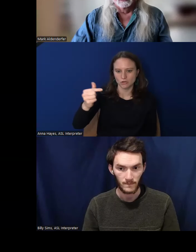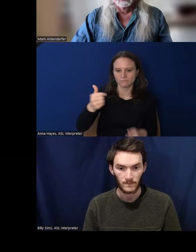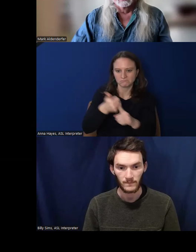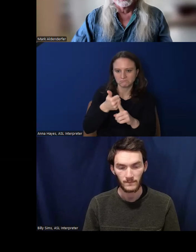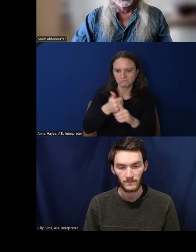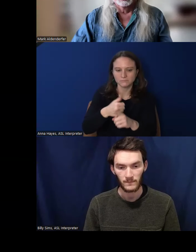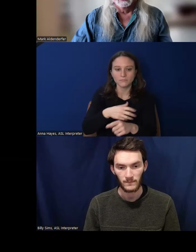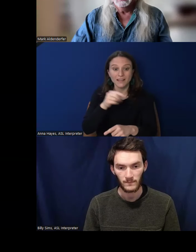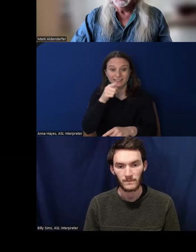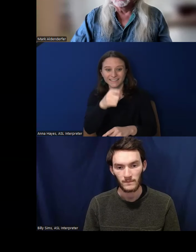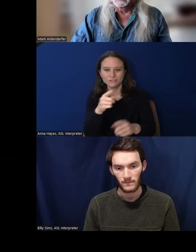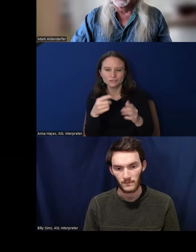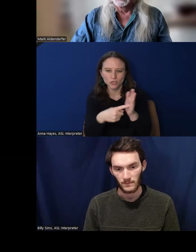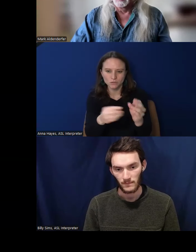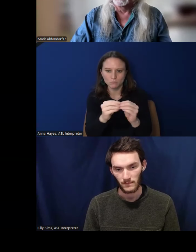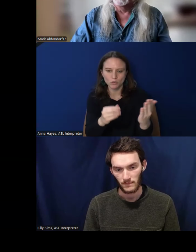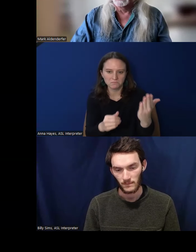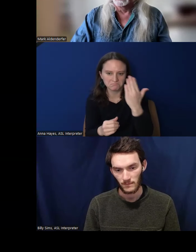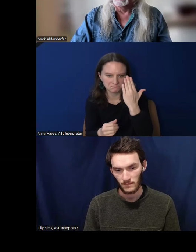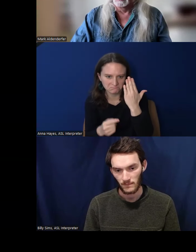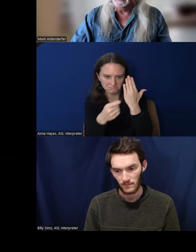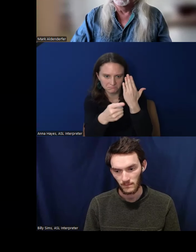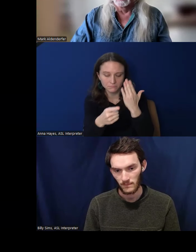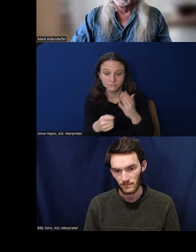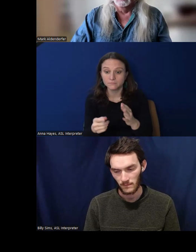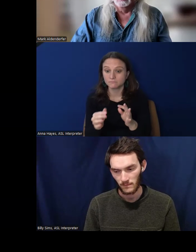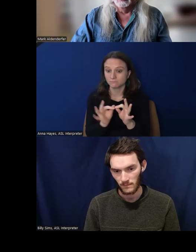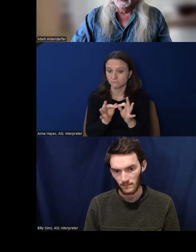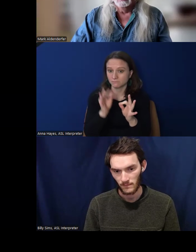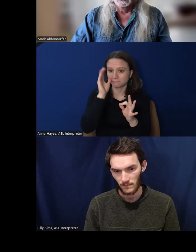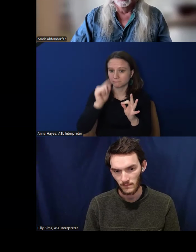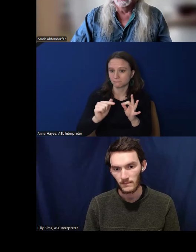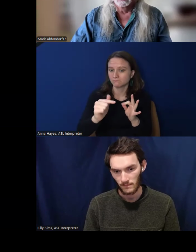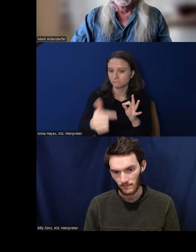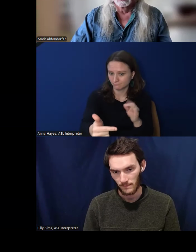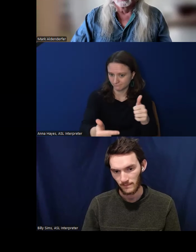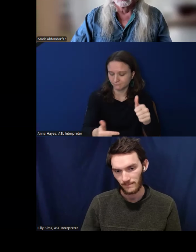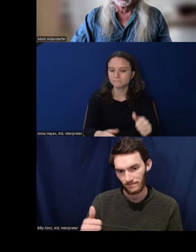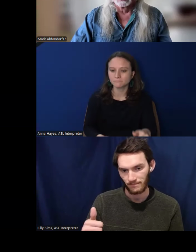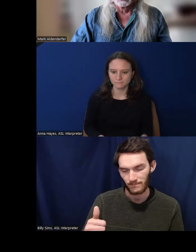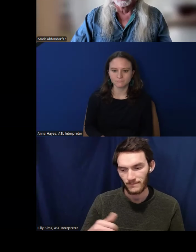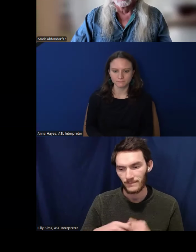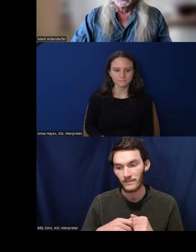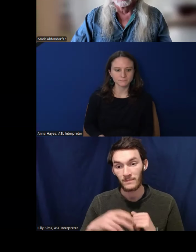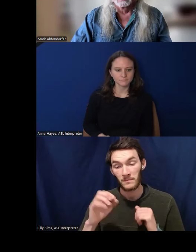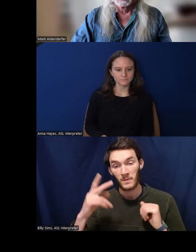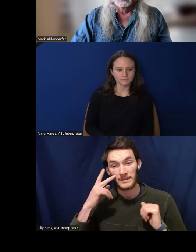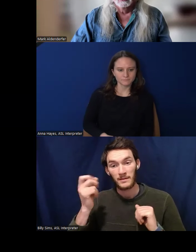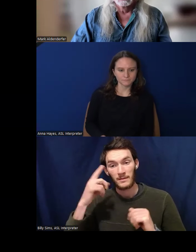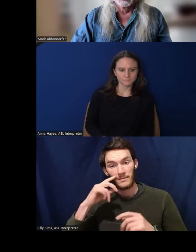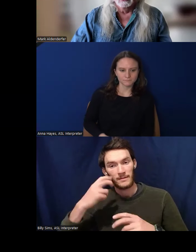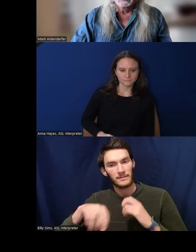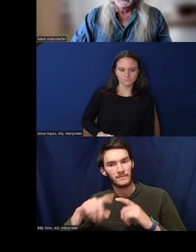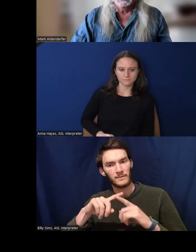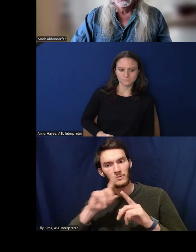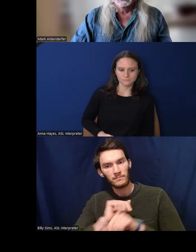look like. And so you begin to get a sense of how difficult it might in fact have been to do any kind of archaeological research in this context.